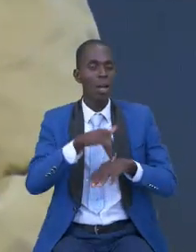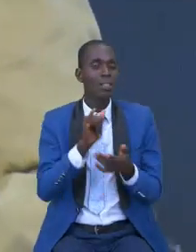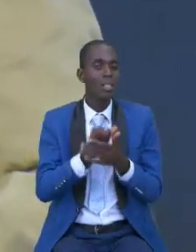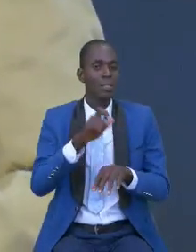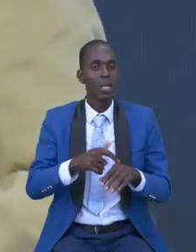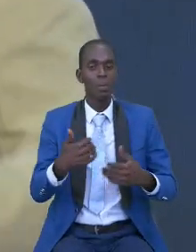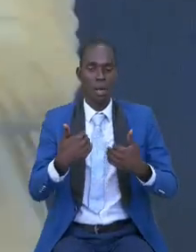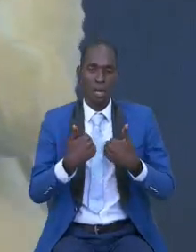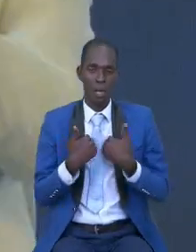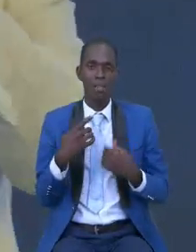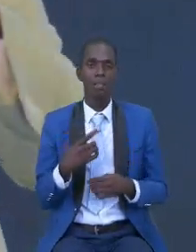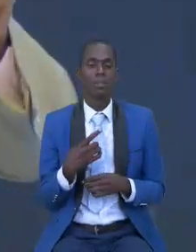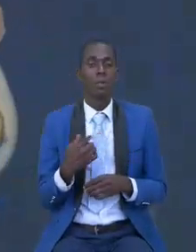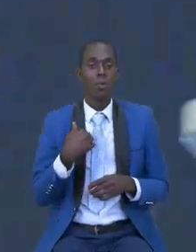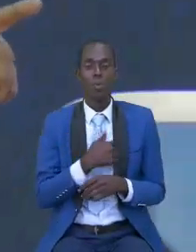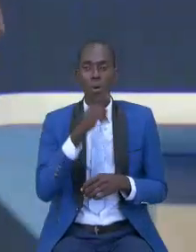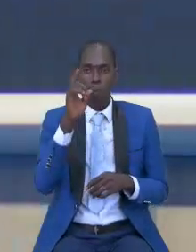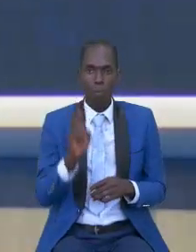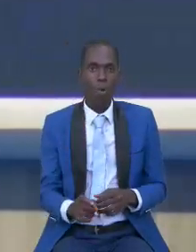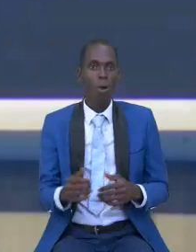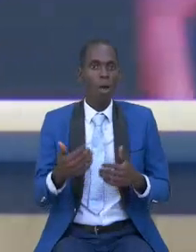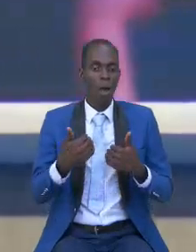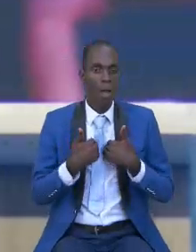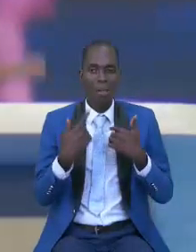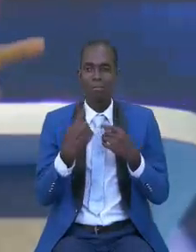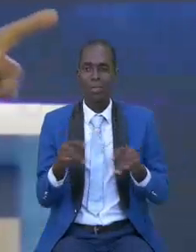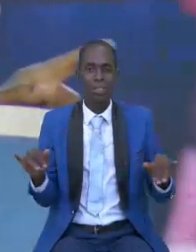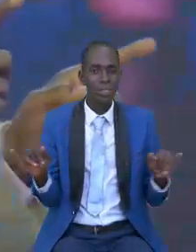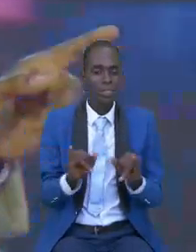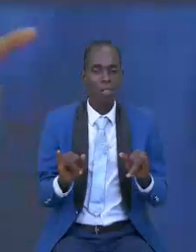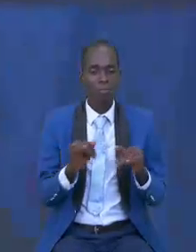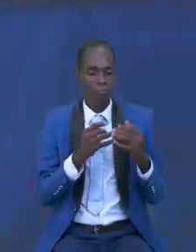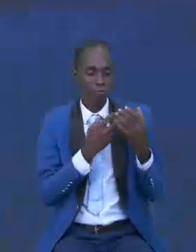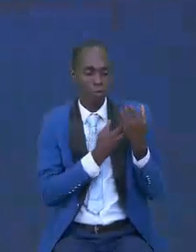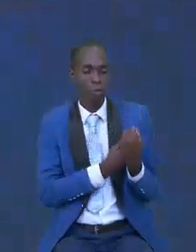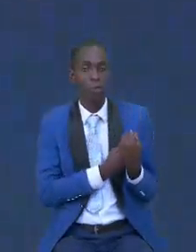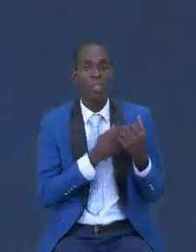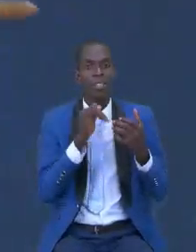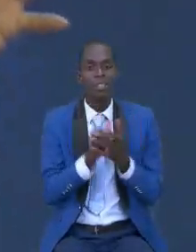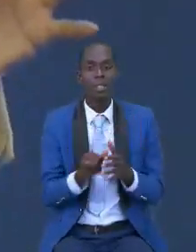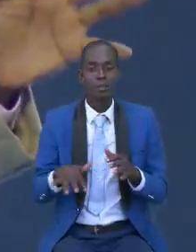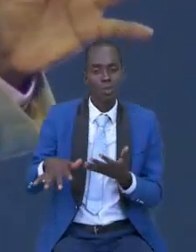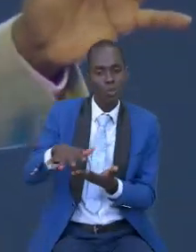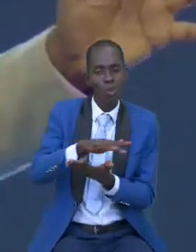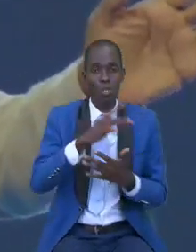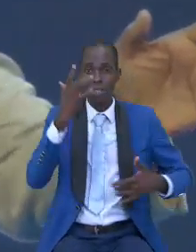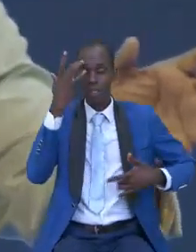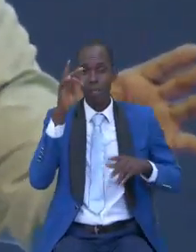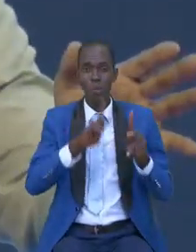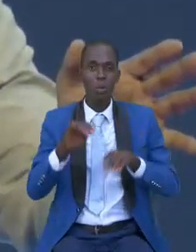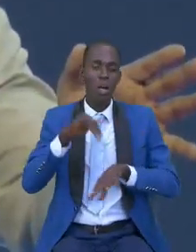they heard. We must have the same confidence that those sick people at